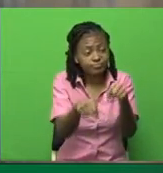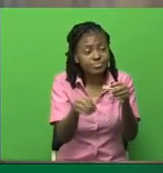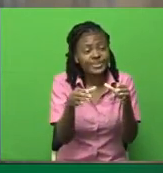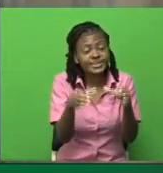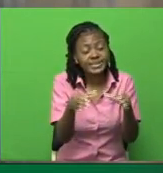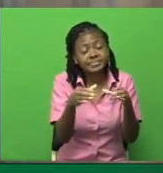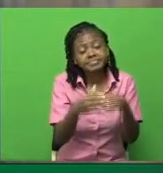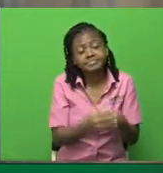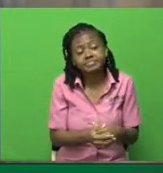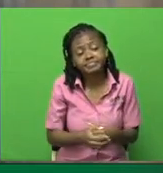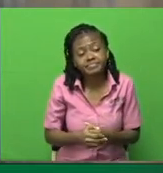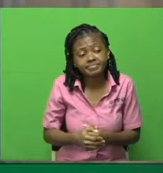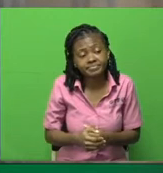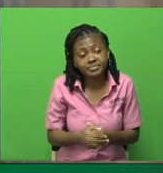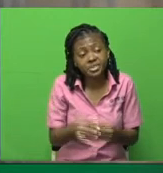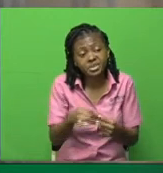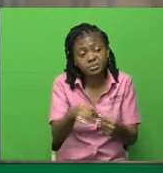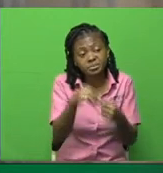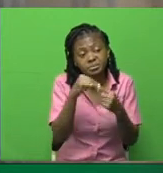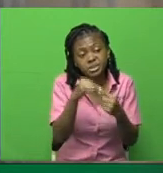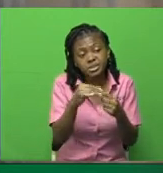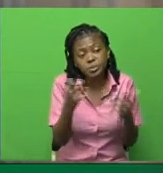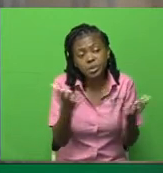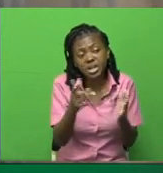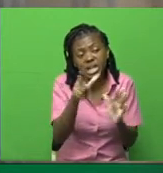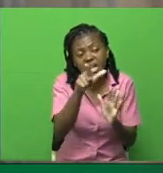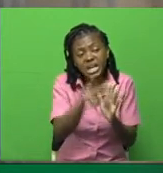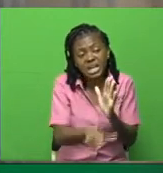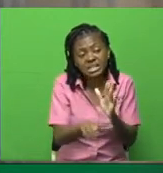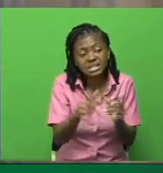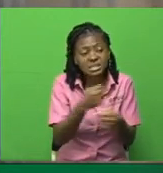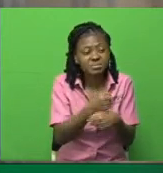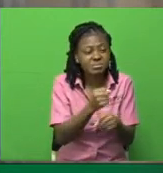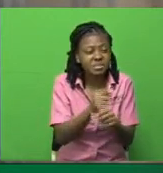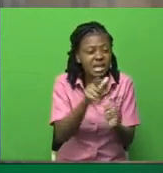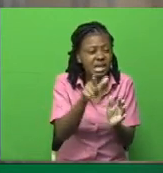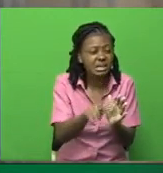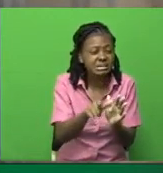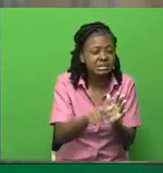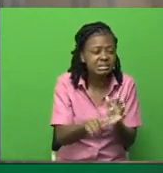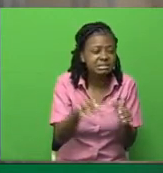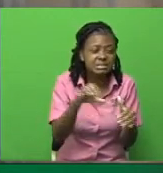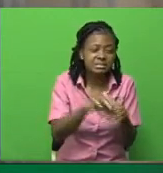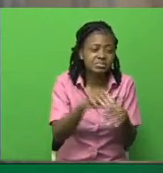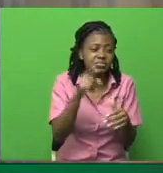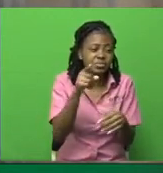unacceptable levels of glass natural gas production they must take the blame